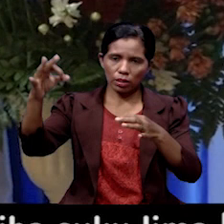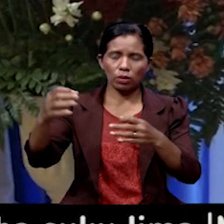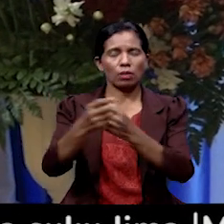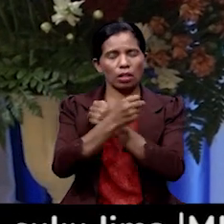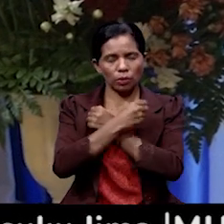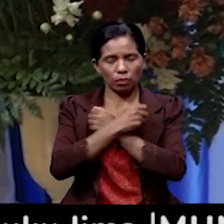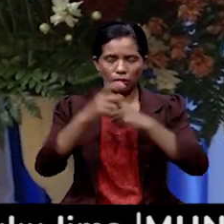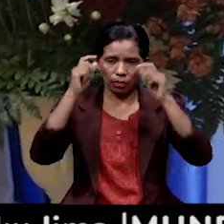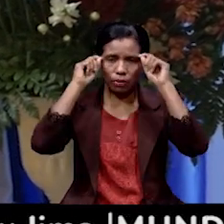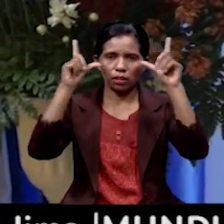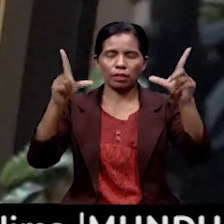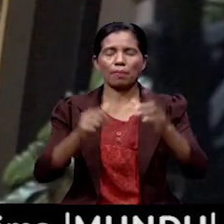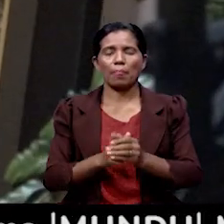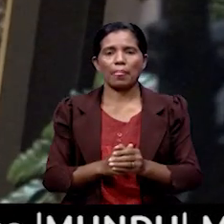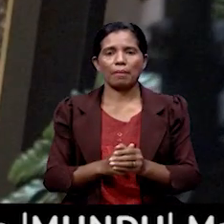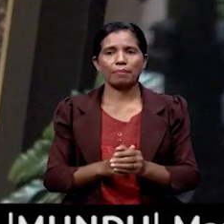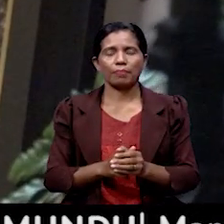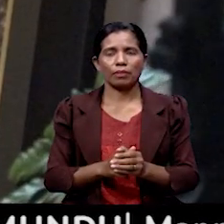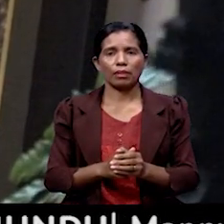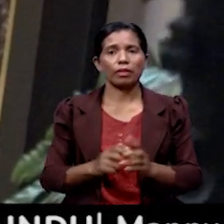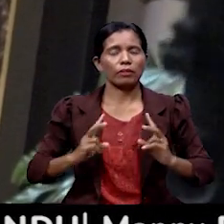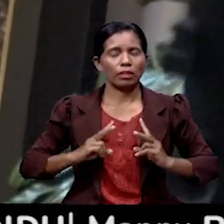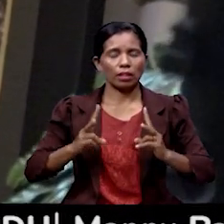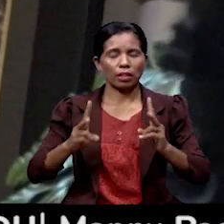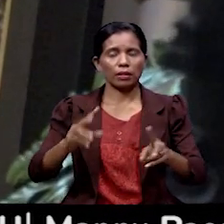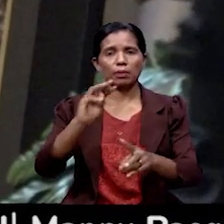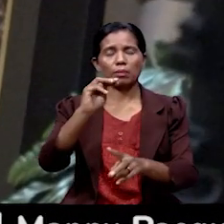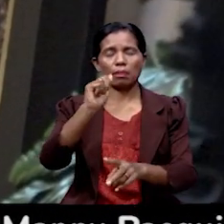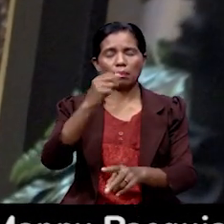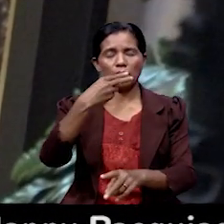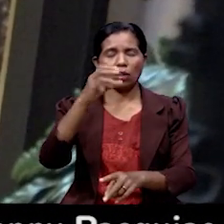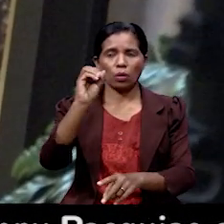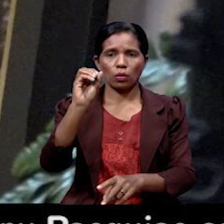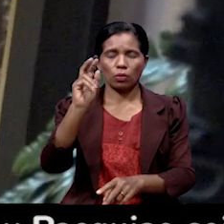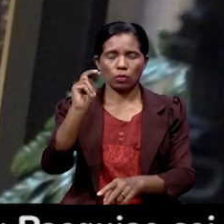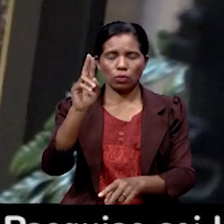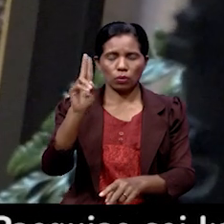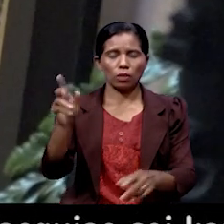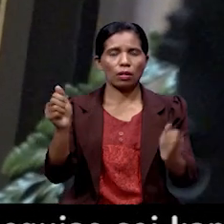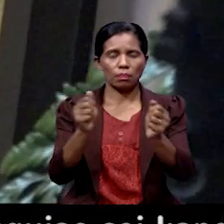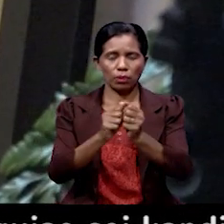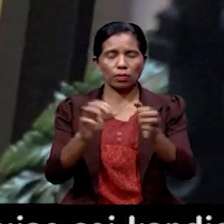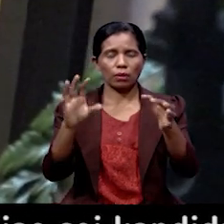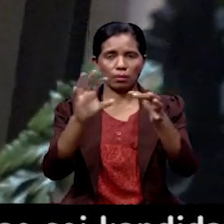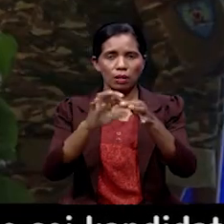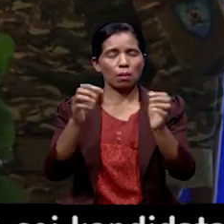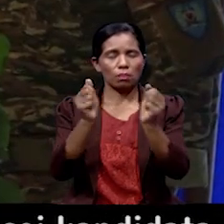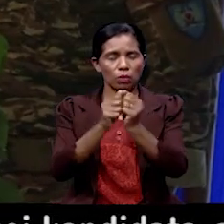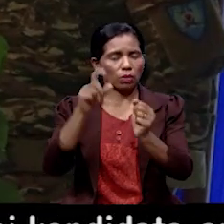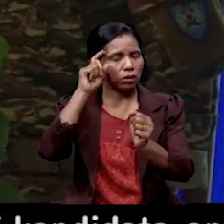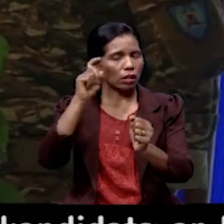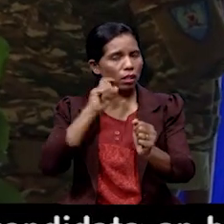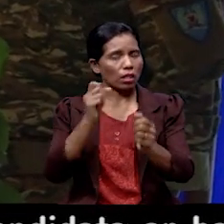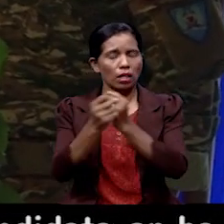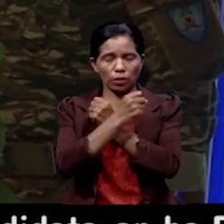Leste. Saudoso Ma’Huno BuKar, membro Comitê Central Primeiro Geração, Rocairela Sanan Guzmão, nebe hadomi tebes